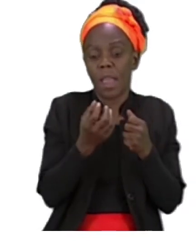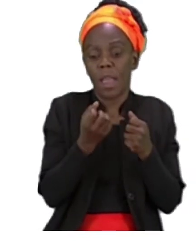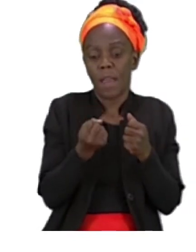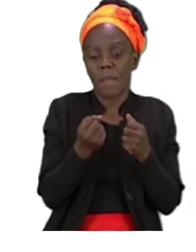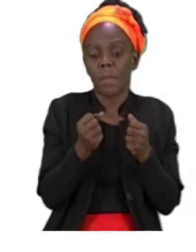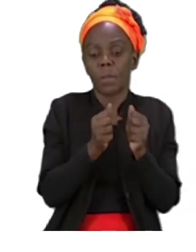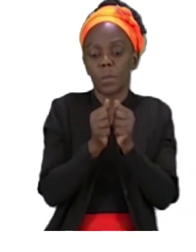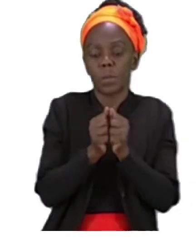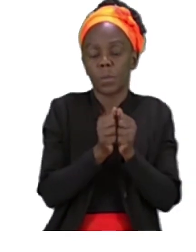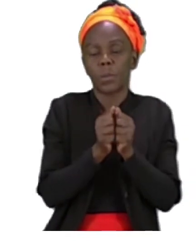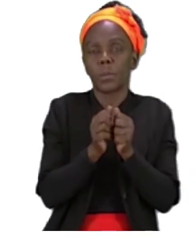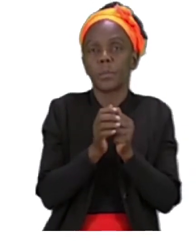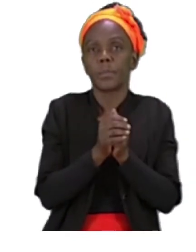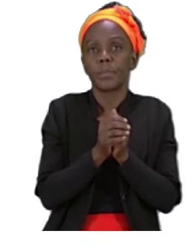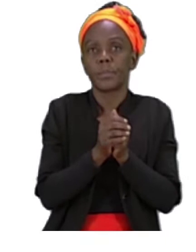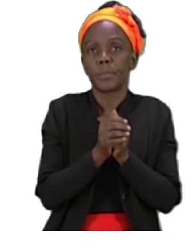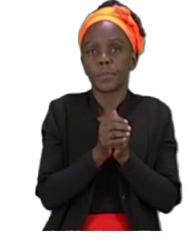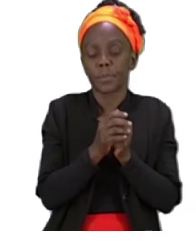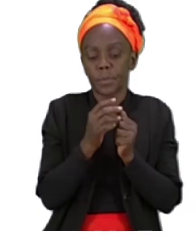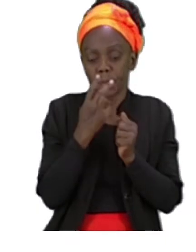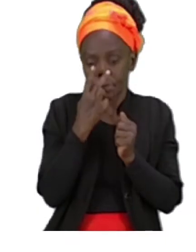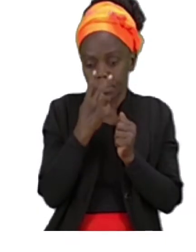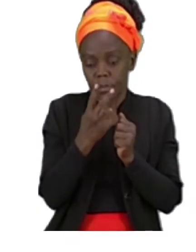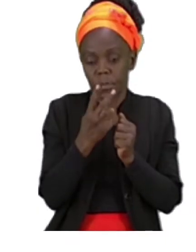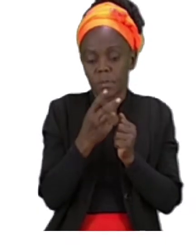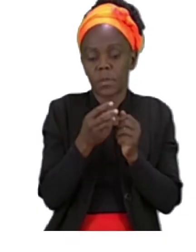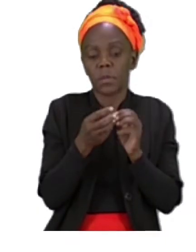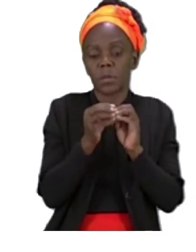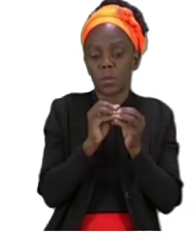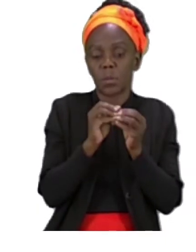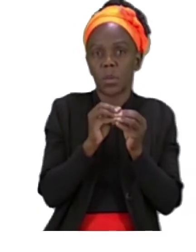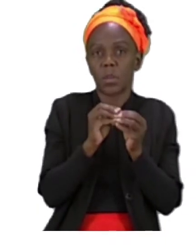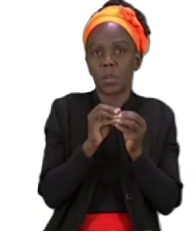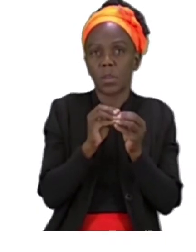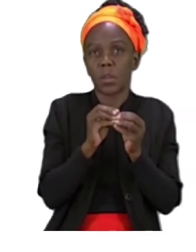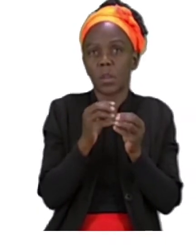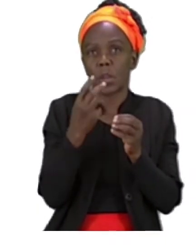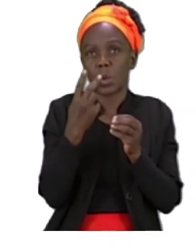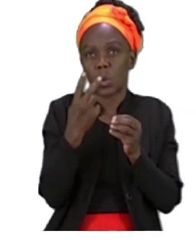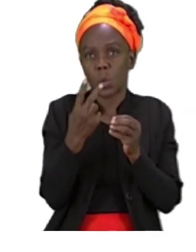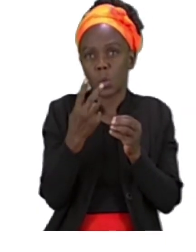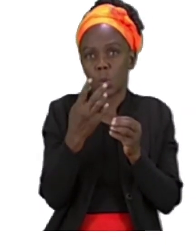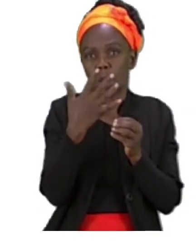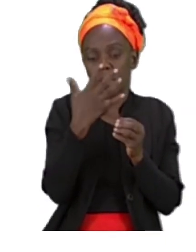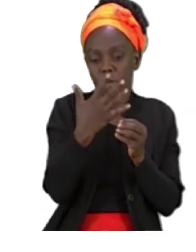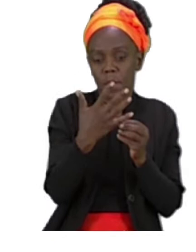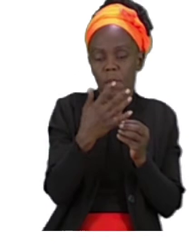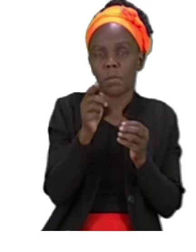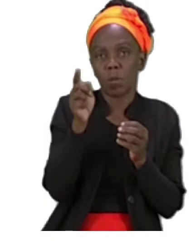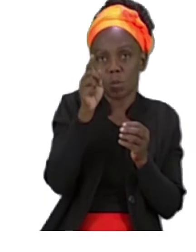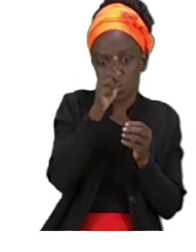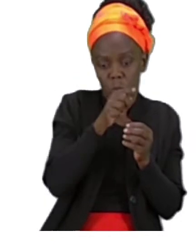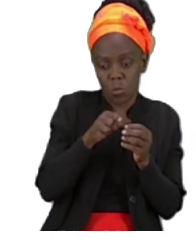2 and 5. So you are going to circle those numbers. So number 1